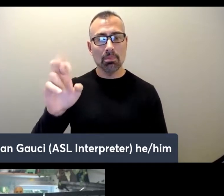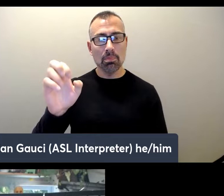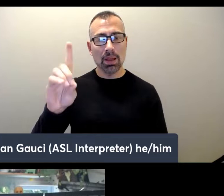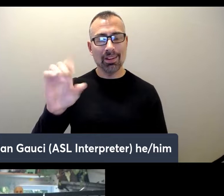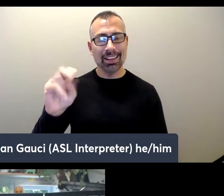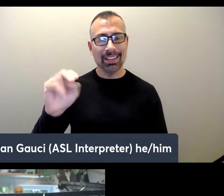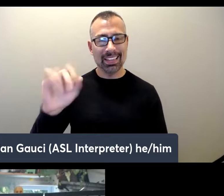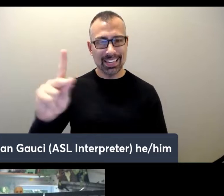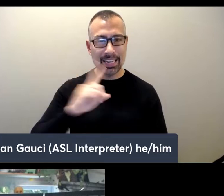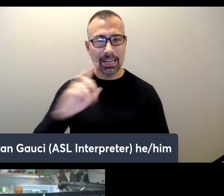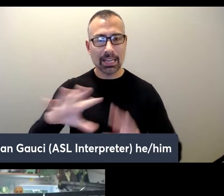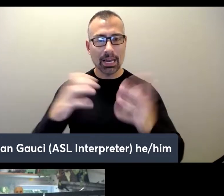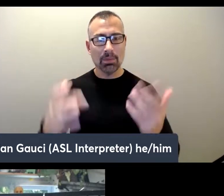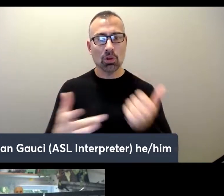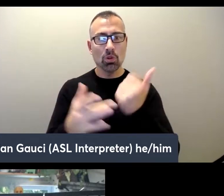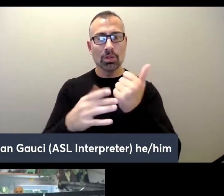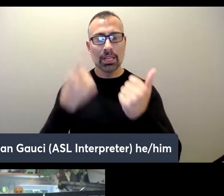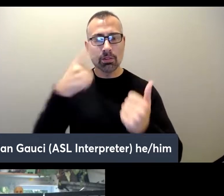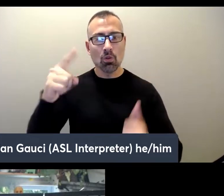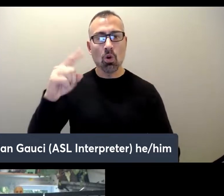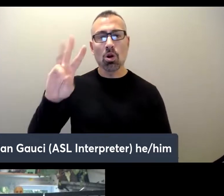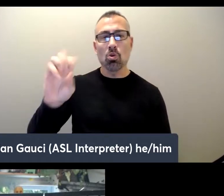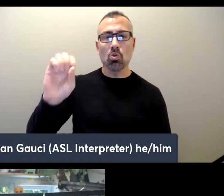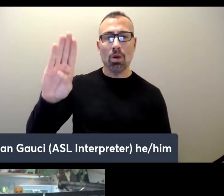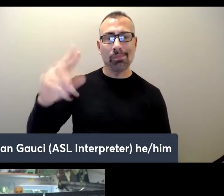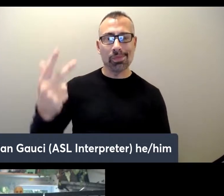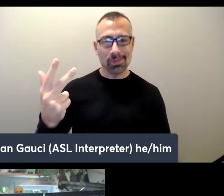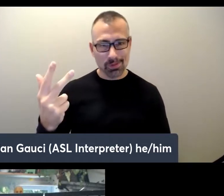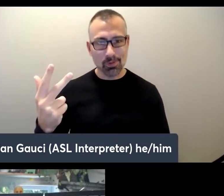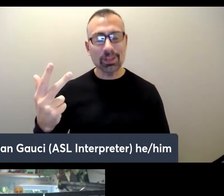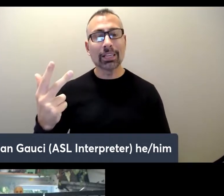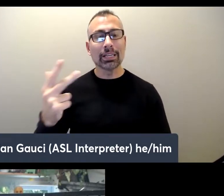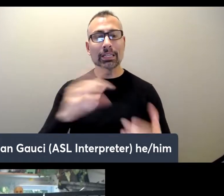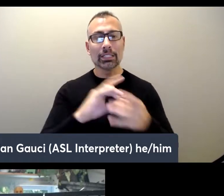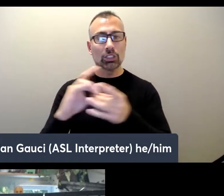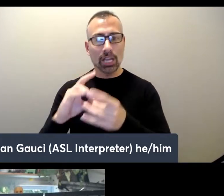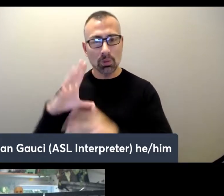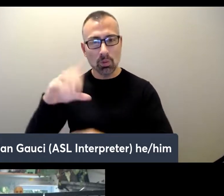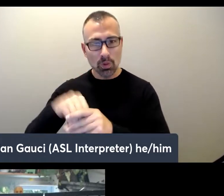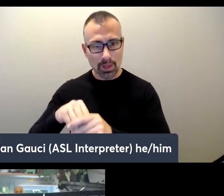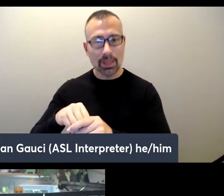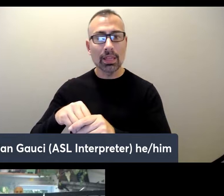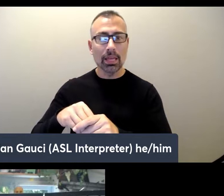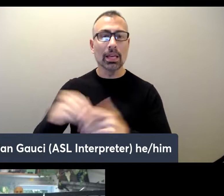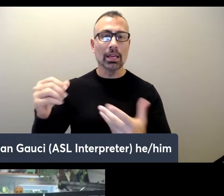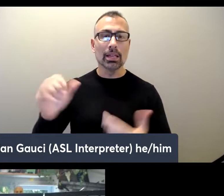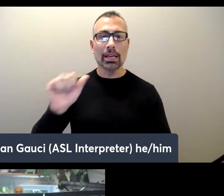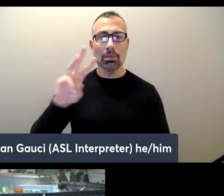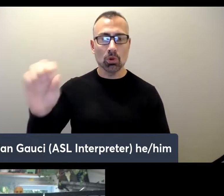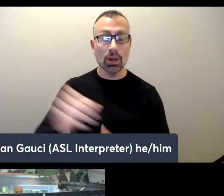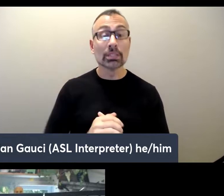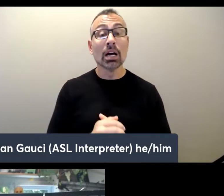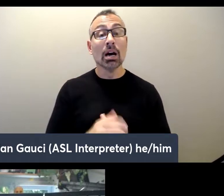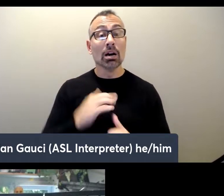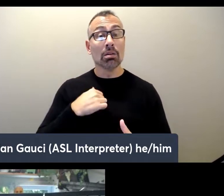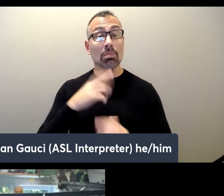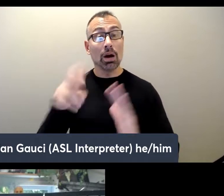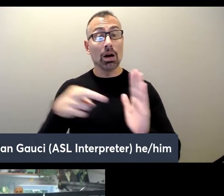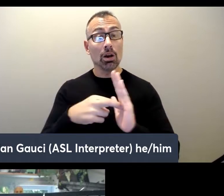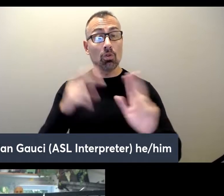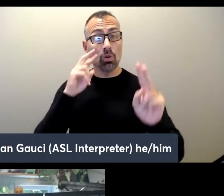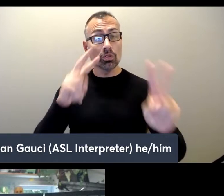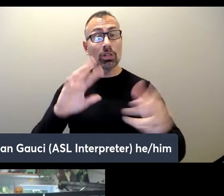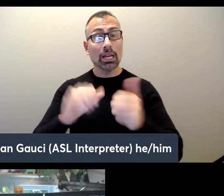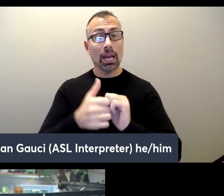lead for Web3 and blockchain within the AWS Partner organization. And so that means my role is specifically aligned with looking at how do we accelerate the